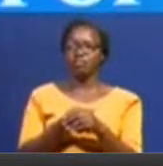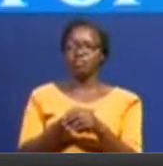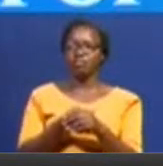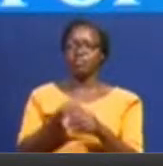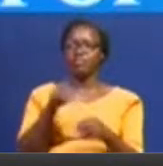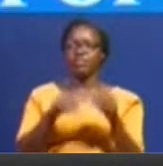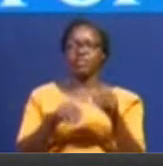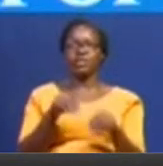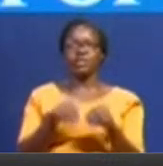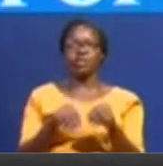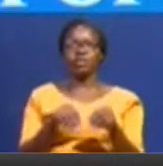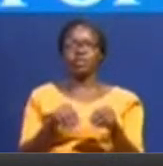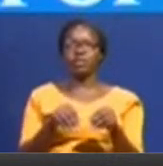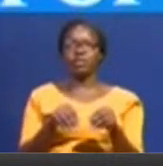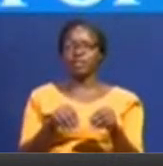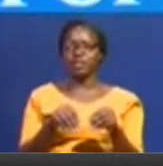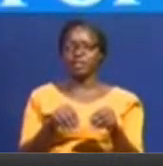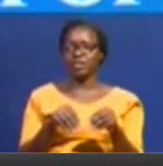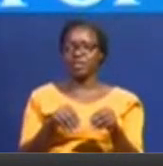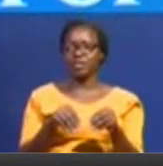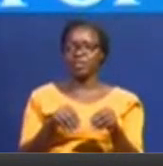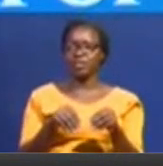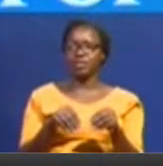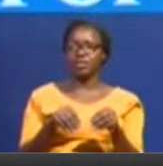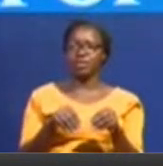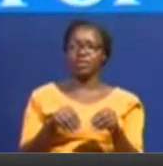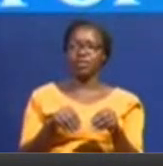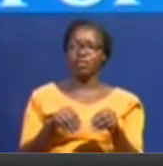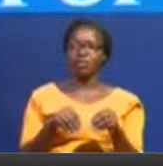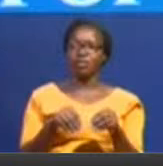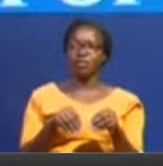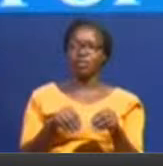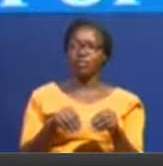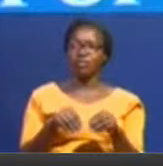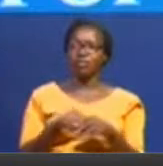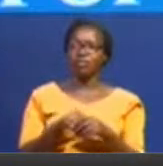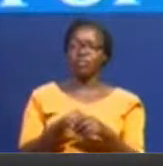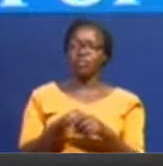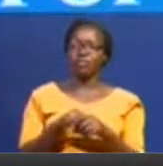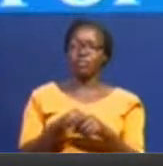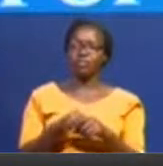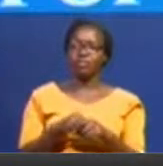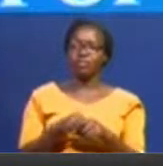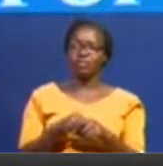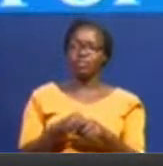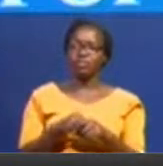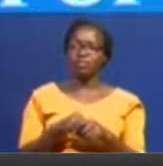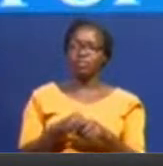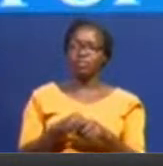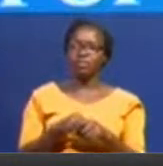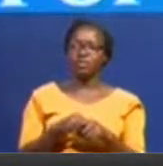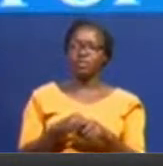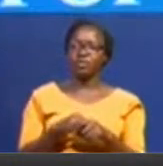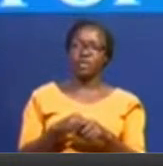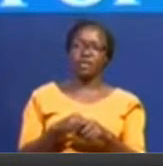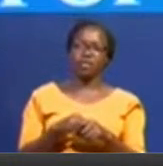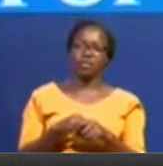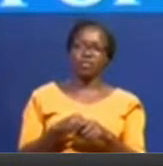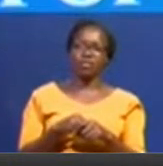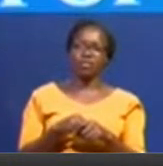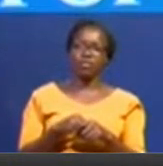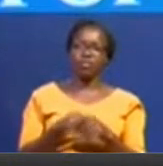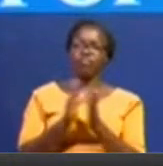electoral processes in any democracy. Would you please tell the panel the role of the